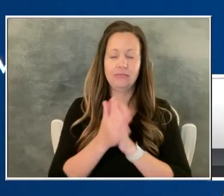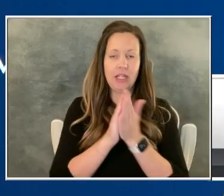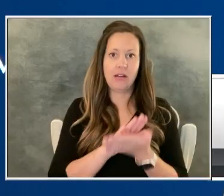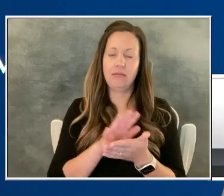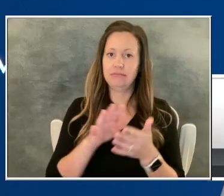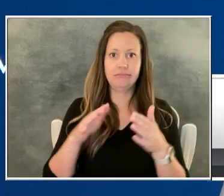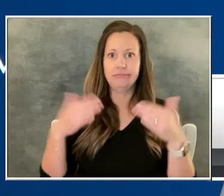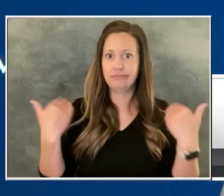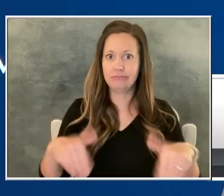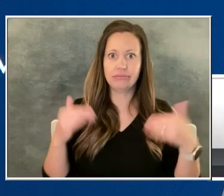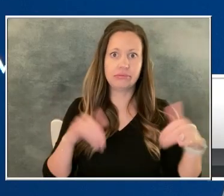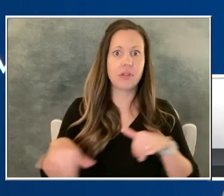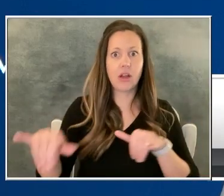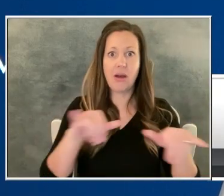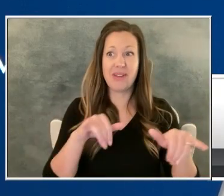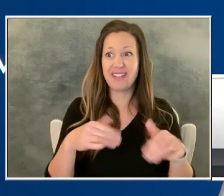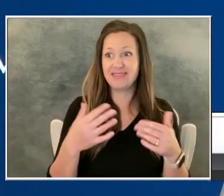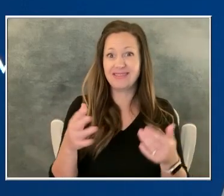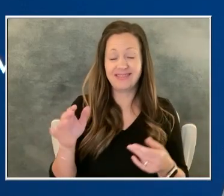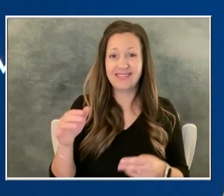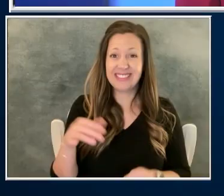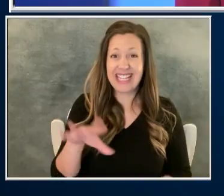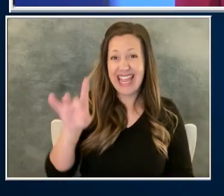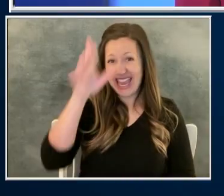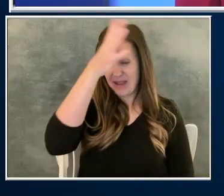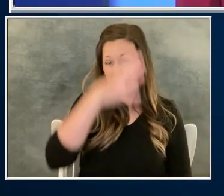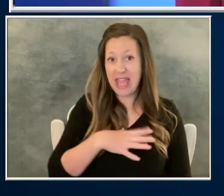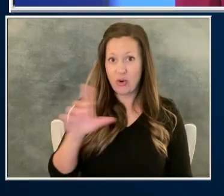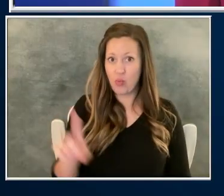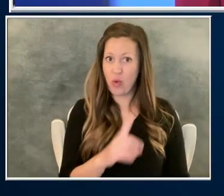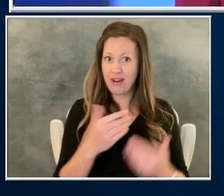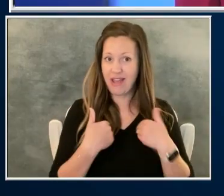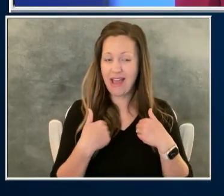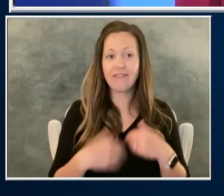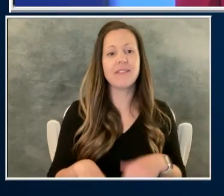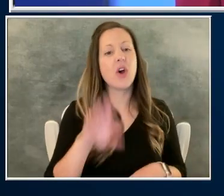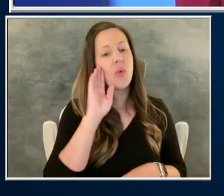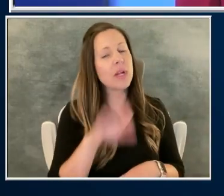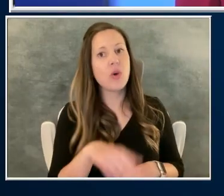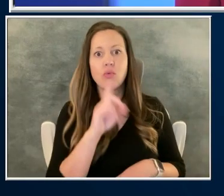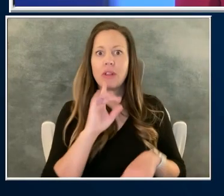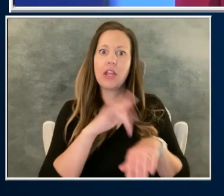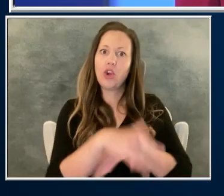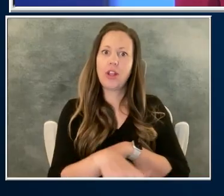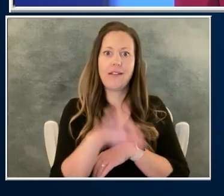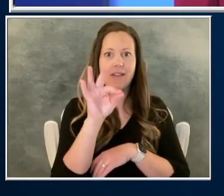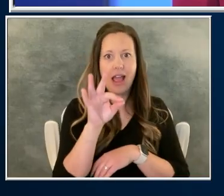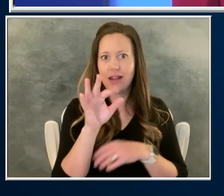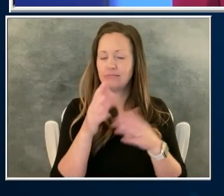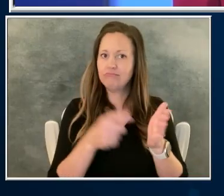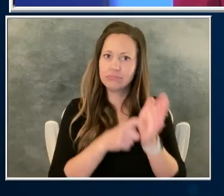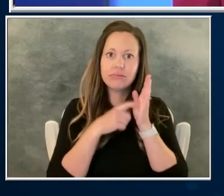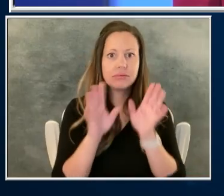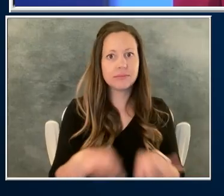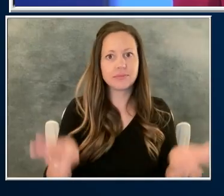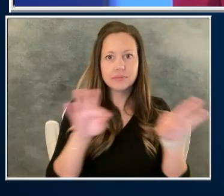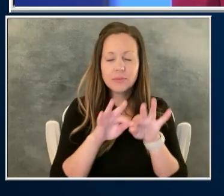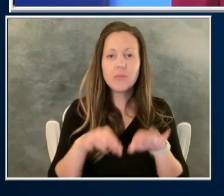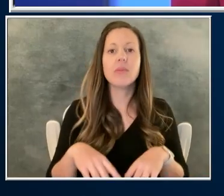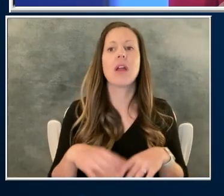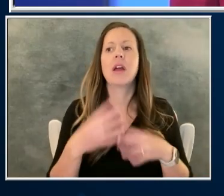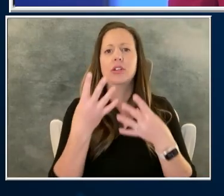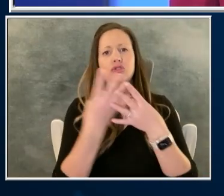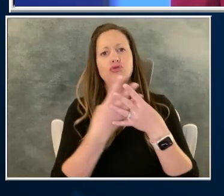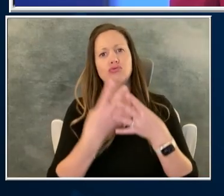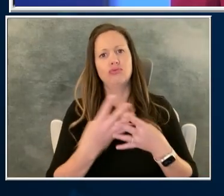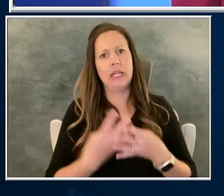incredibly common, 1 in 8 men. We know early detection is key with all cancers, and screening guidelines seem to change now and